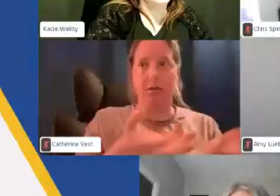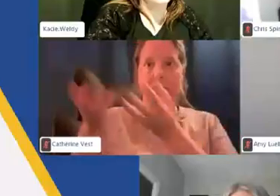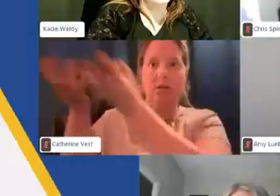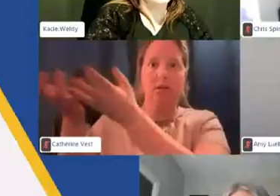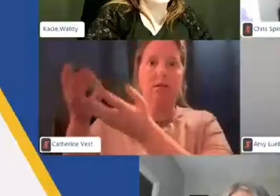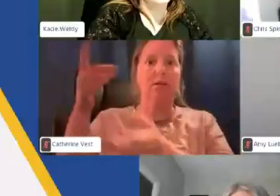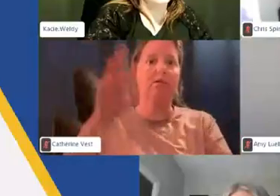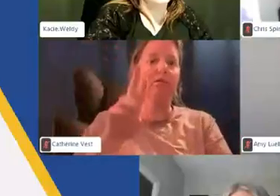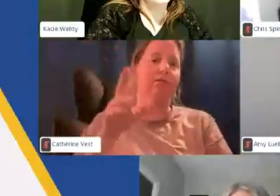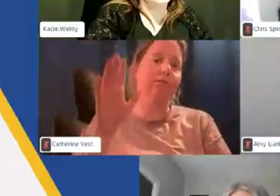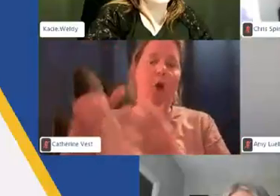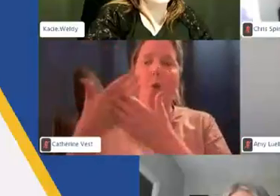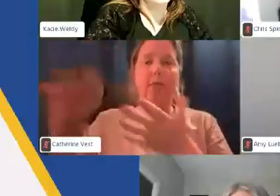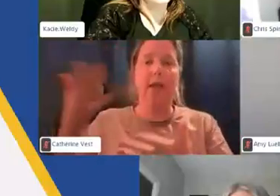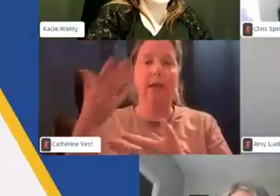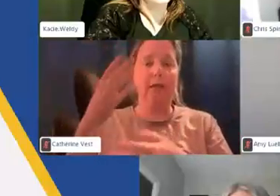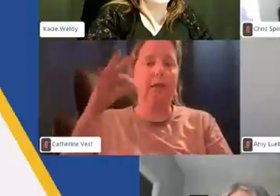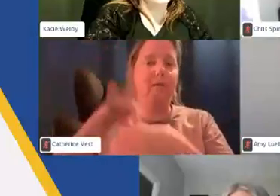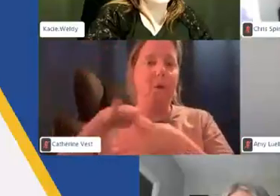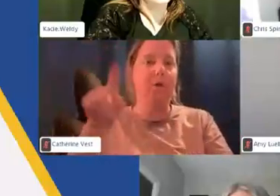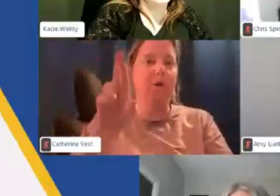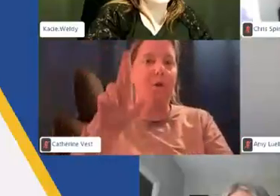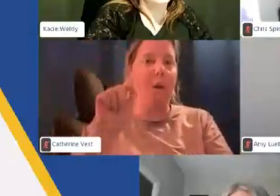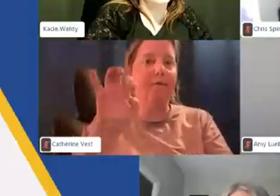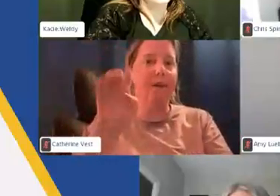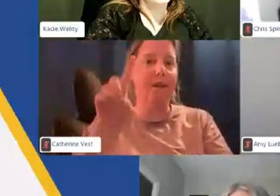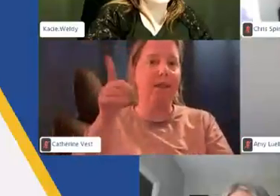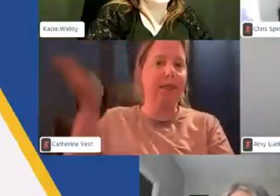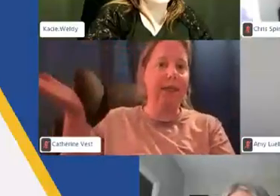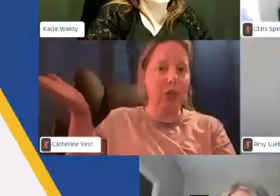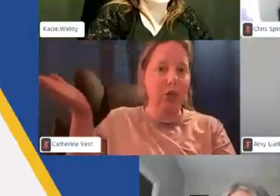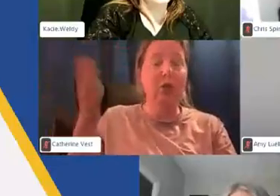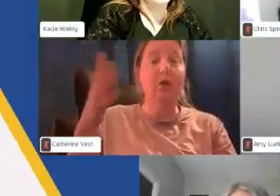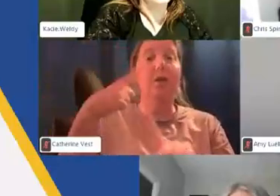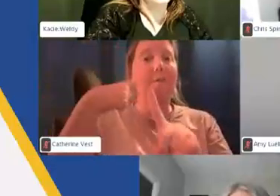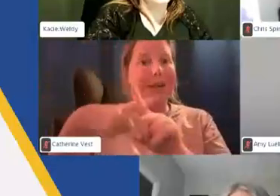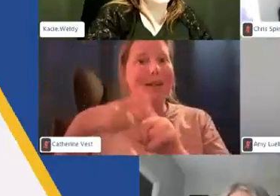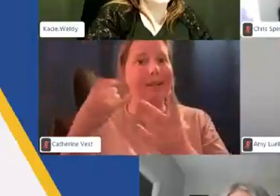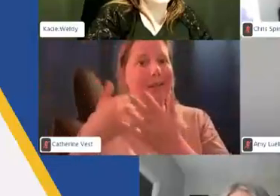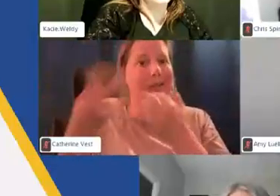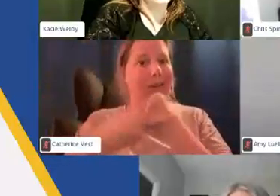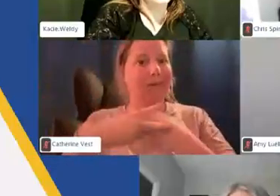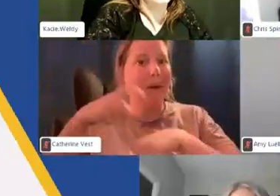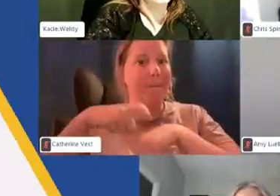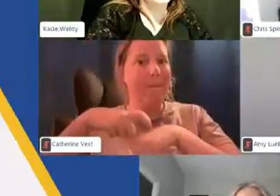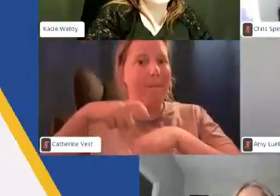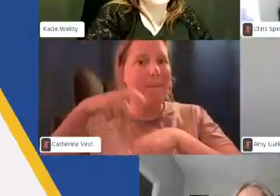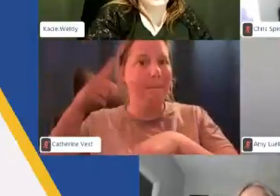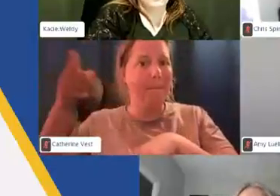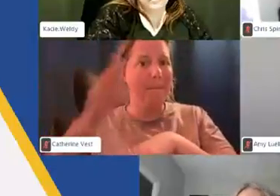public meeting, and all of that is voted on and ratified in